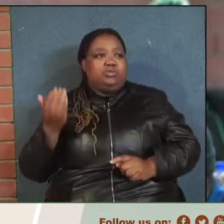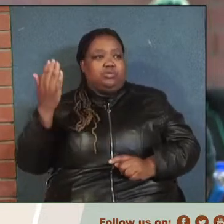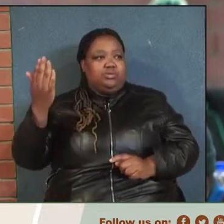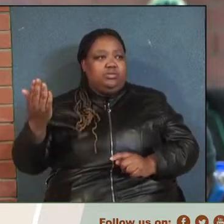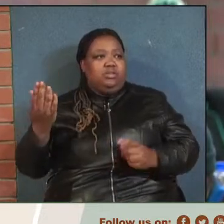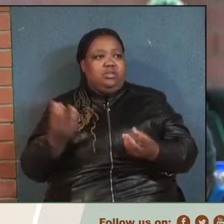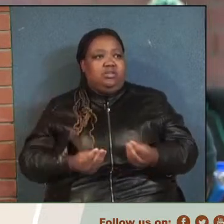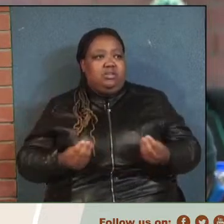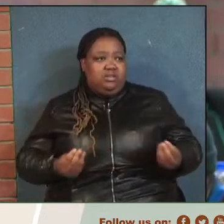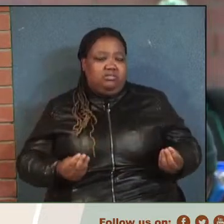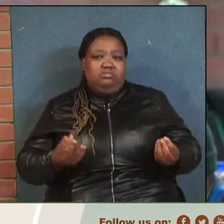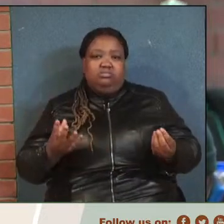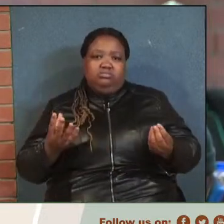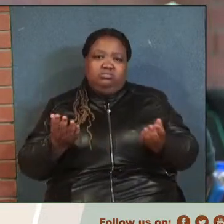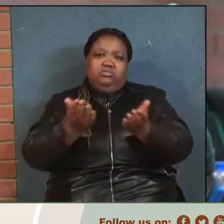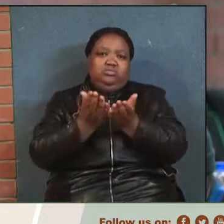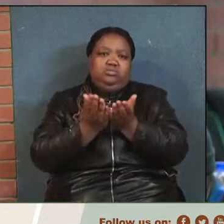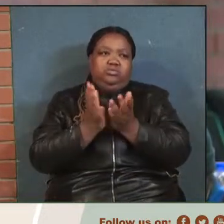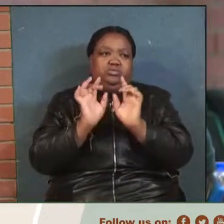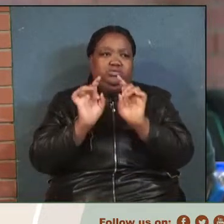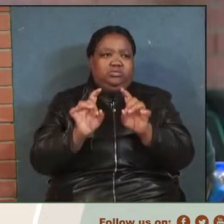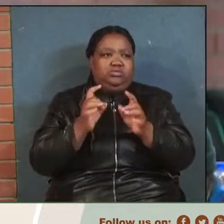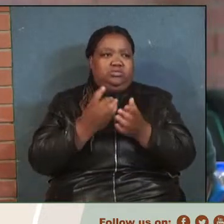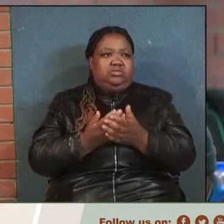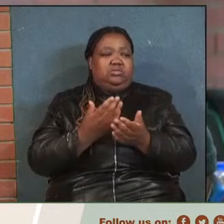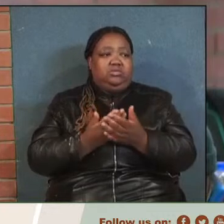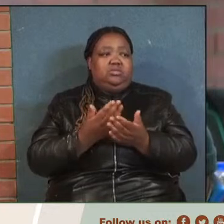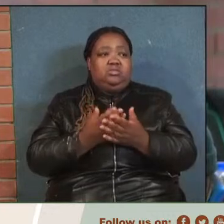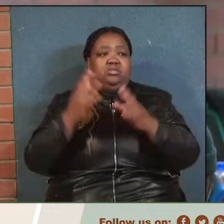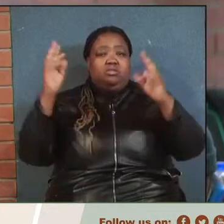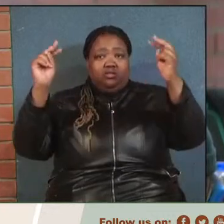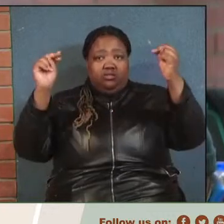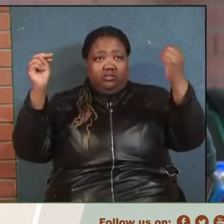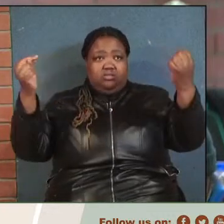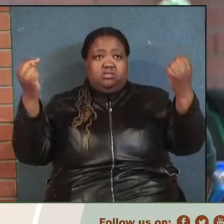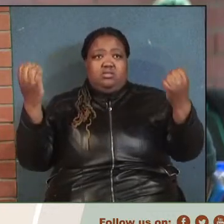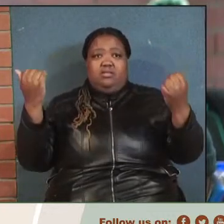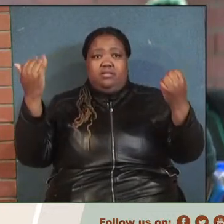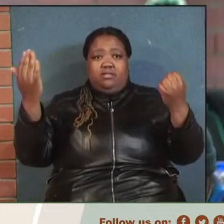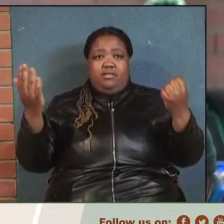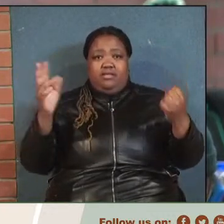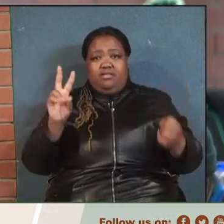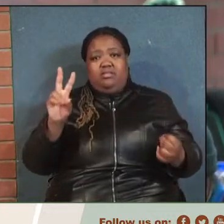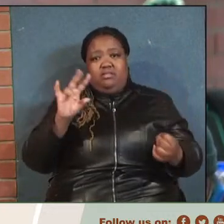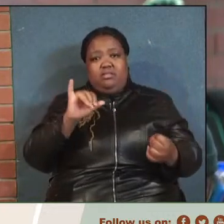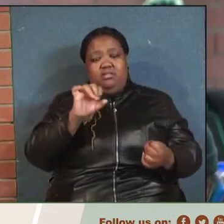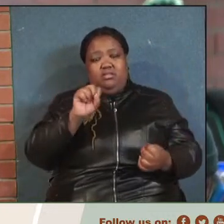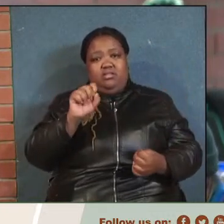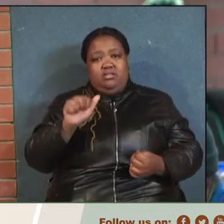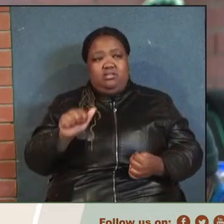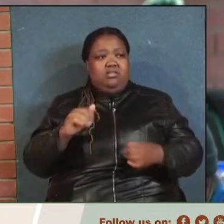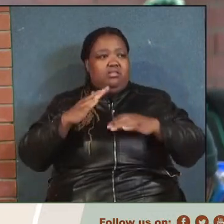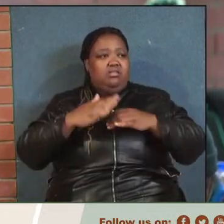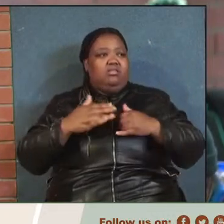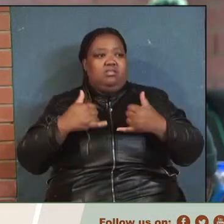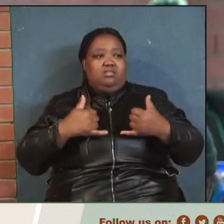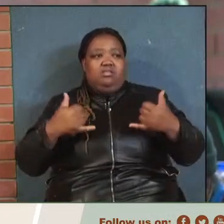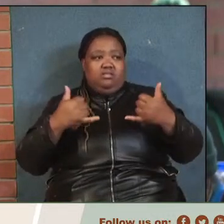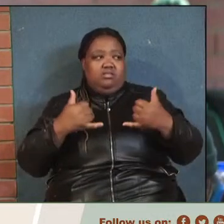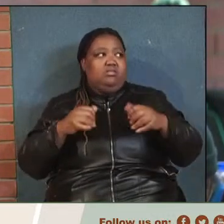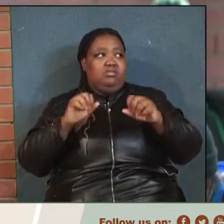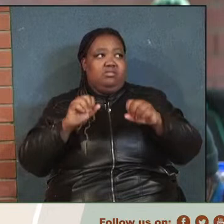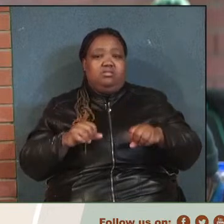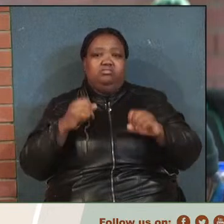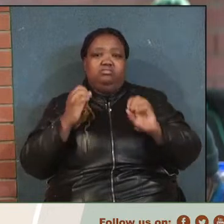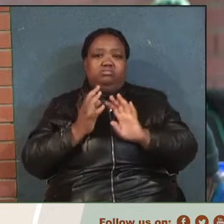schooled. So if we can allow foreign nationals to apply with their visas online, then we eradicate long queues,